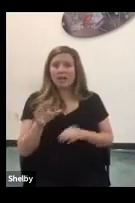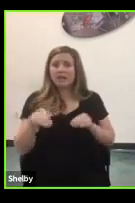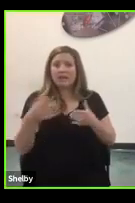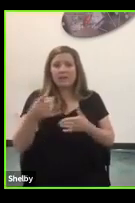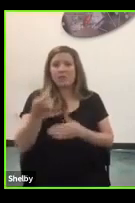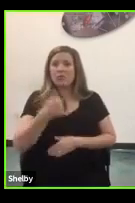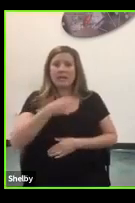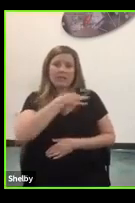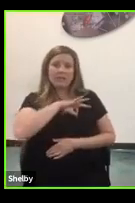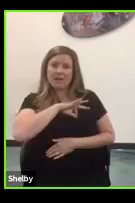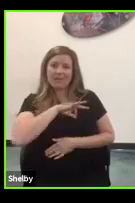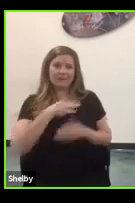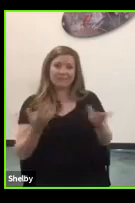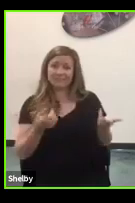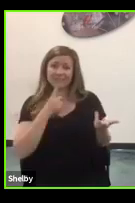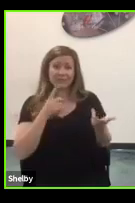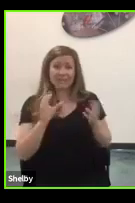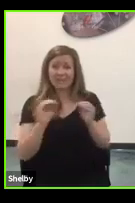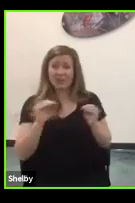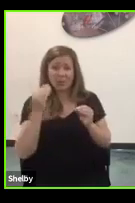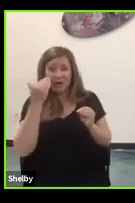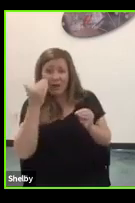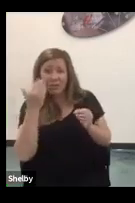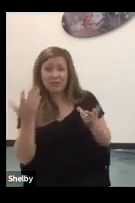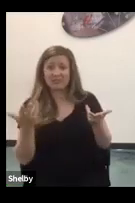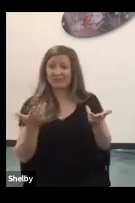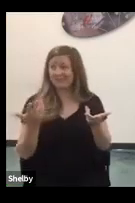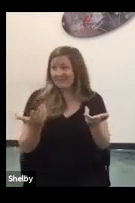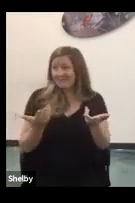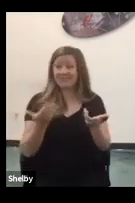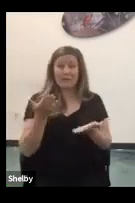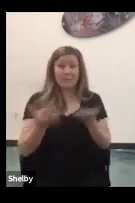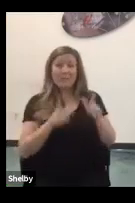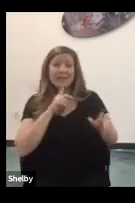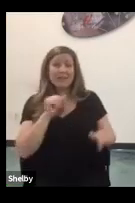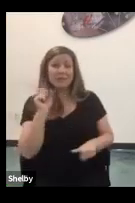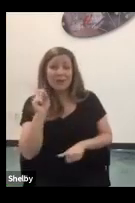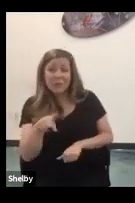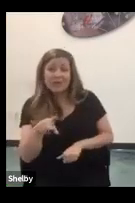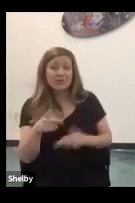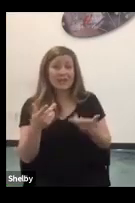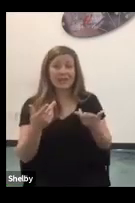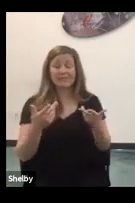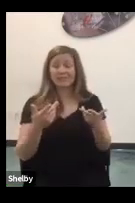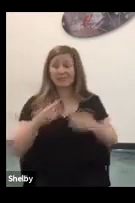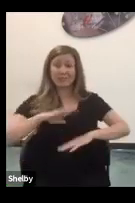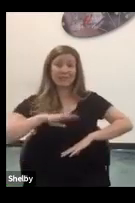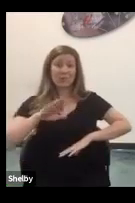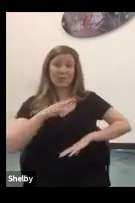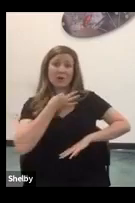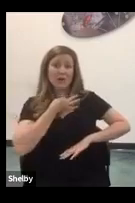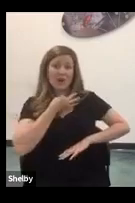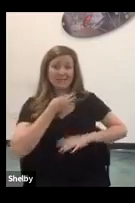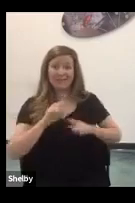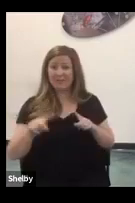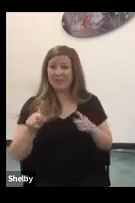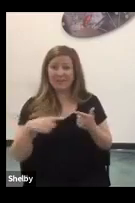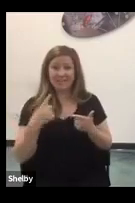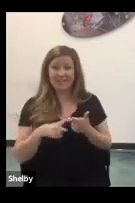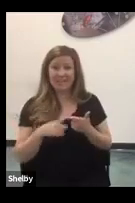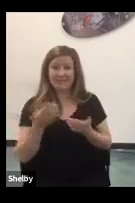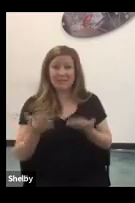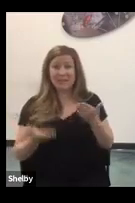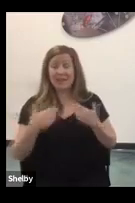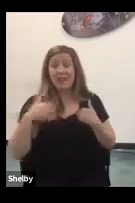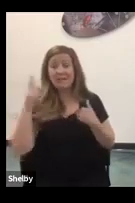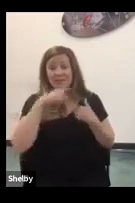benefit to do. It doesn't give you any knowledge other than maybe answering a question of curiosity, but then you run the risk of a false result,